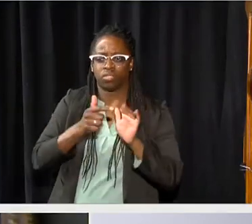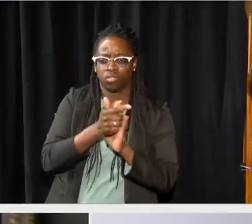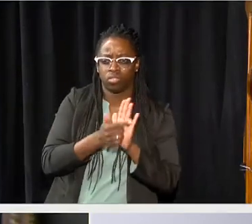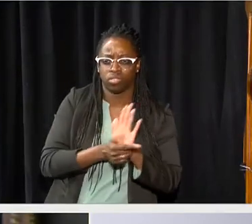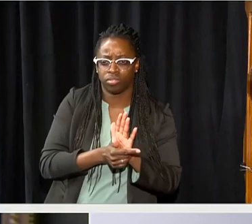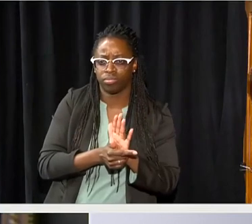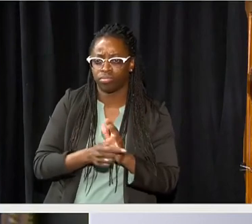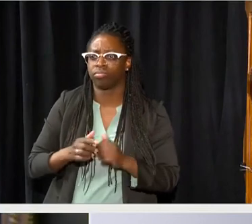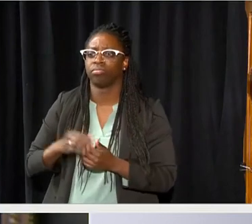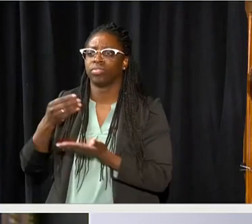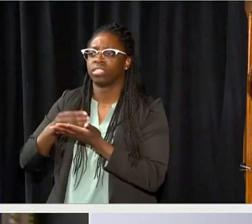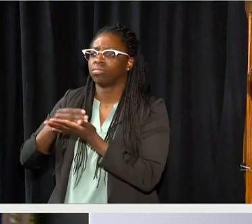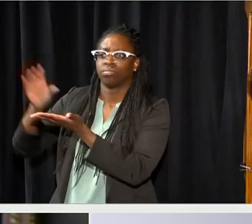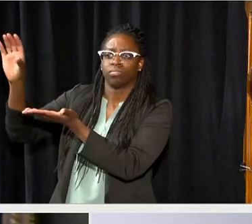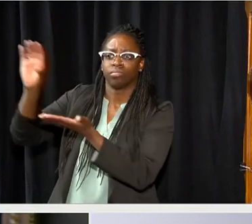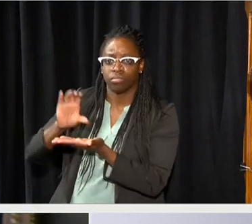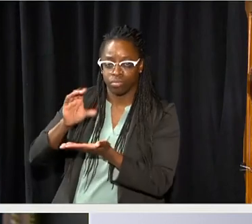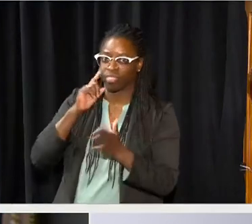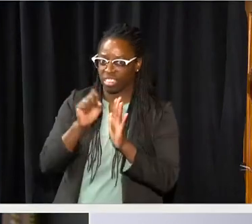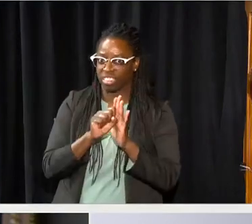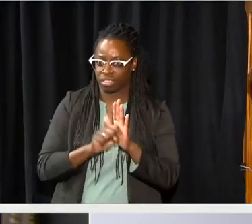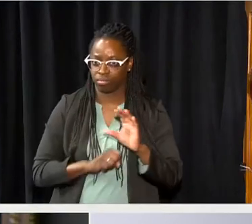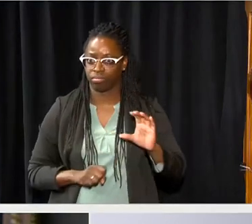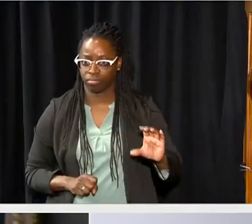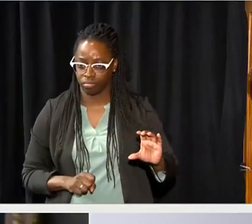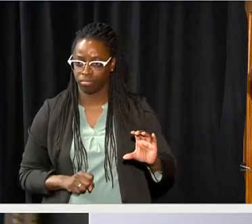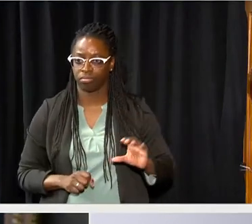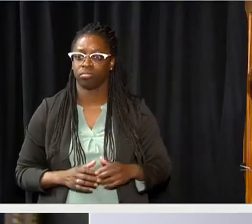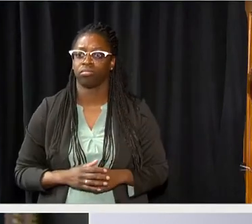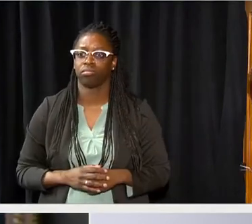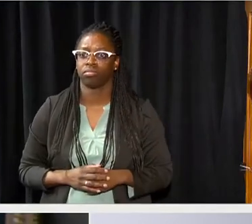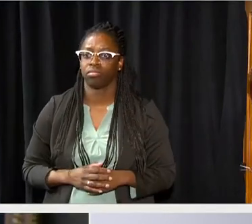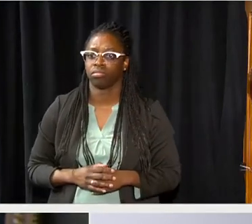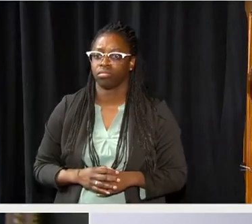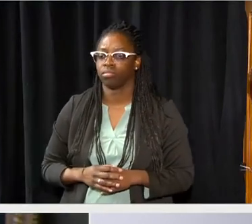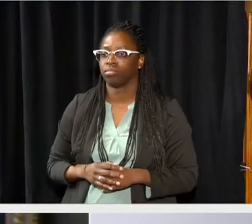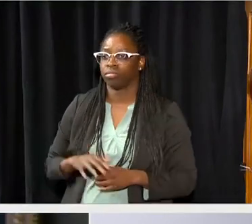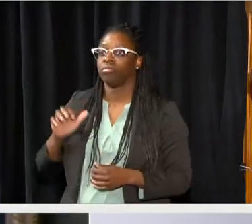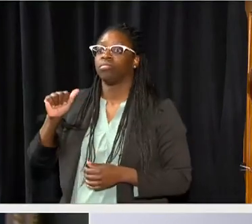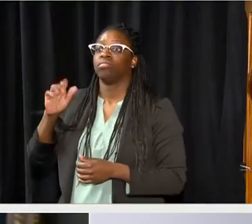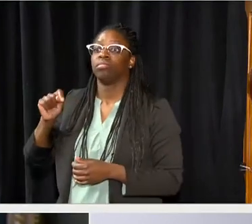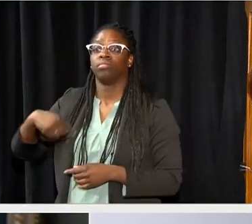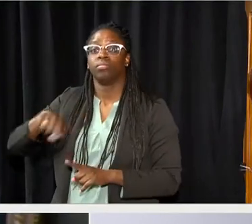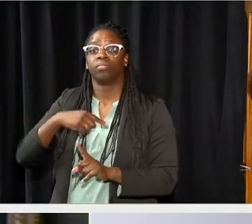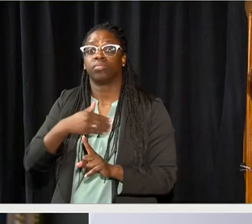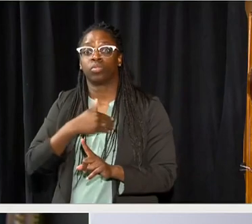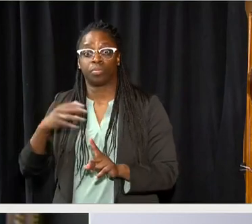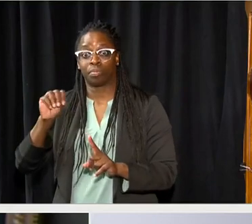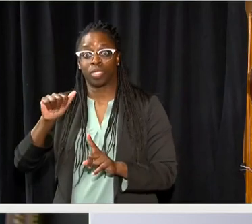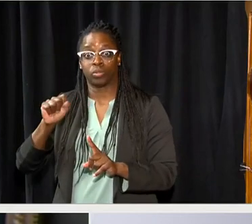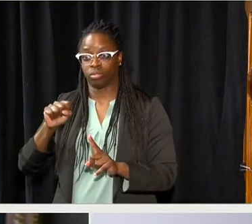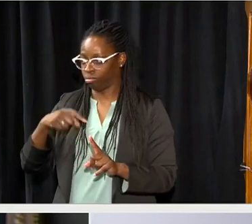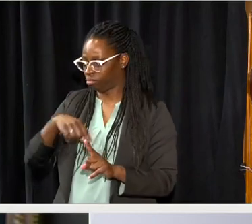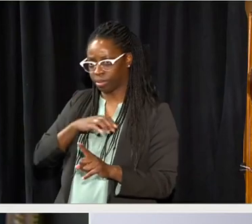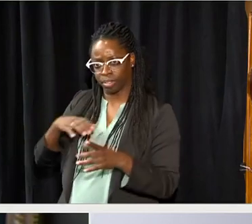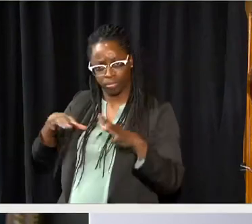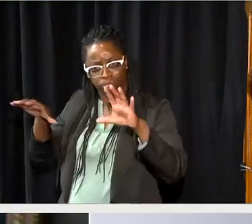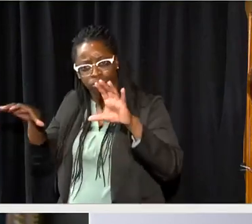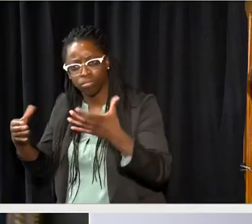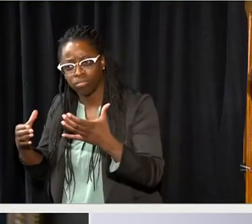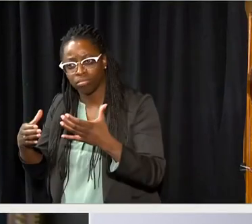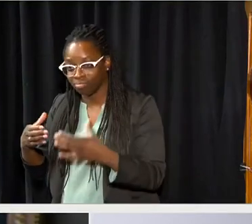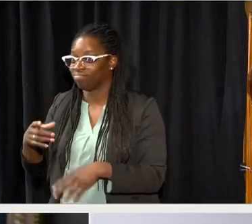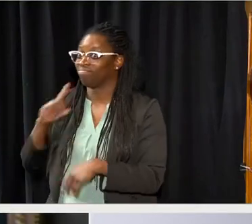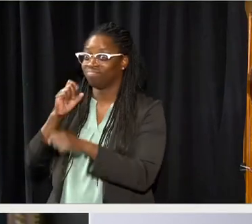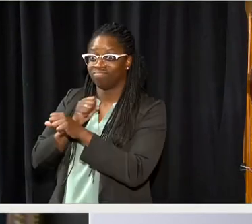was there to send funding out to states. And working together, Team Massachusetts, we submitted an application, and